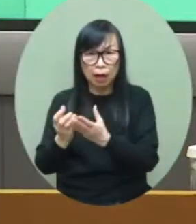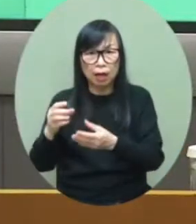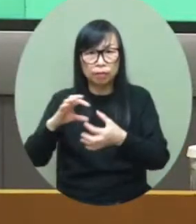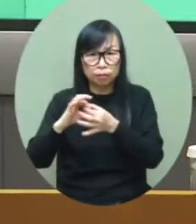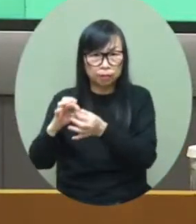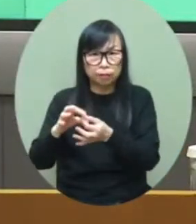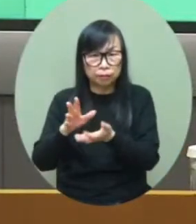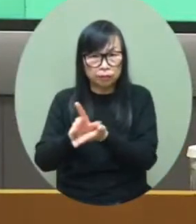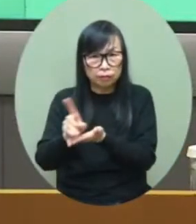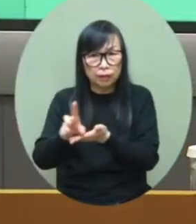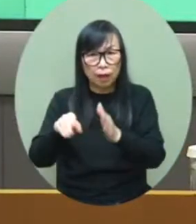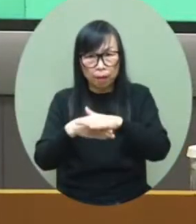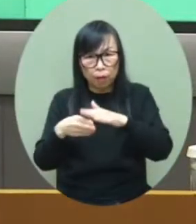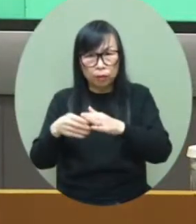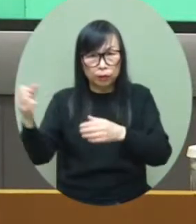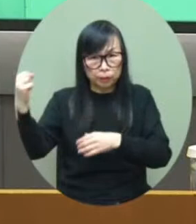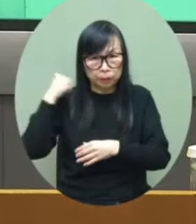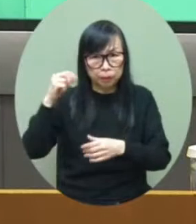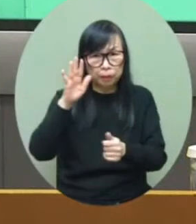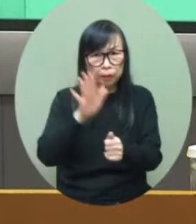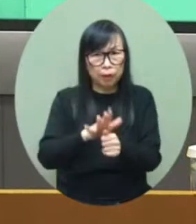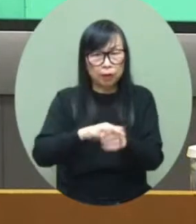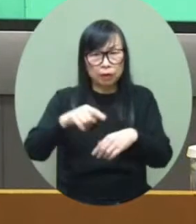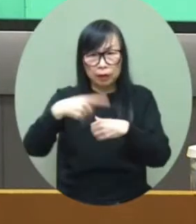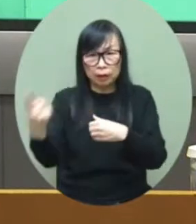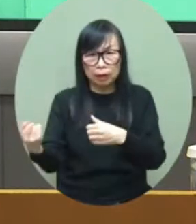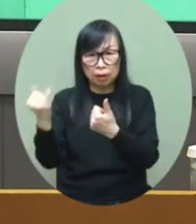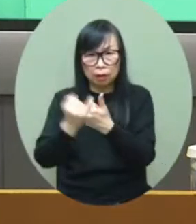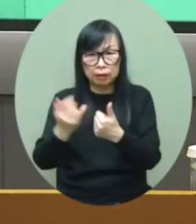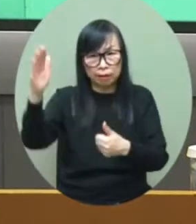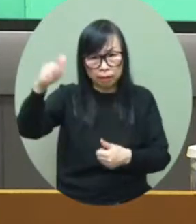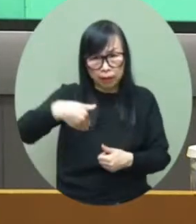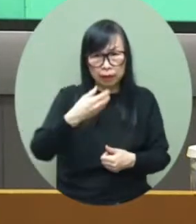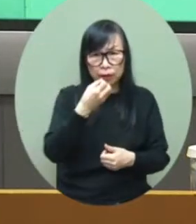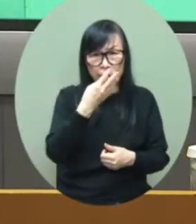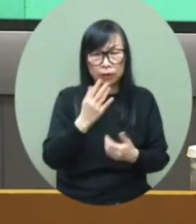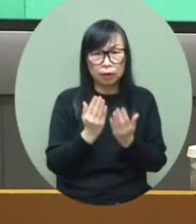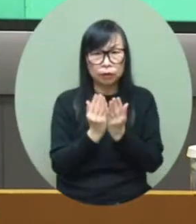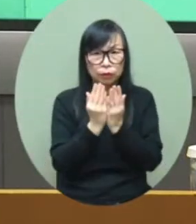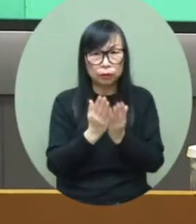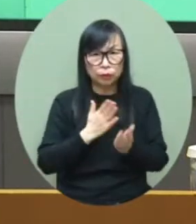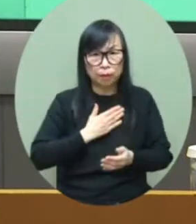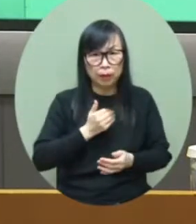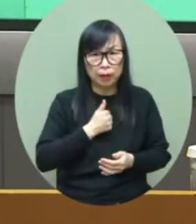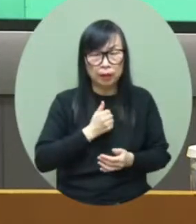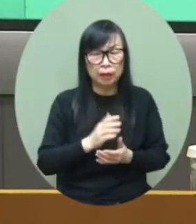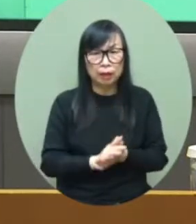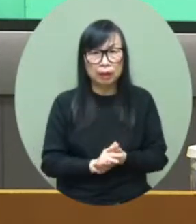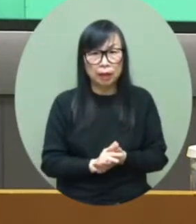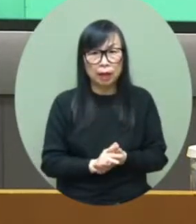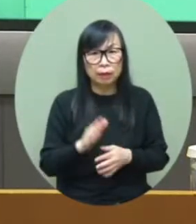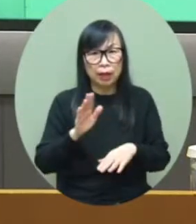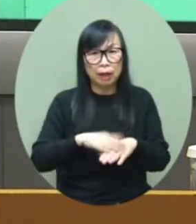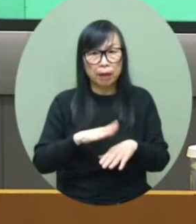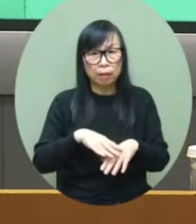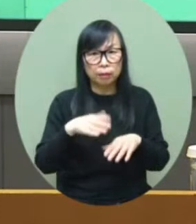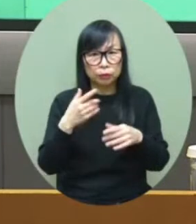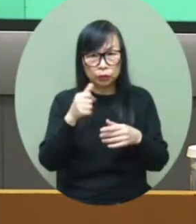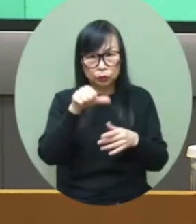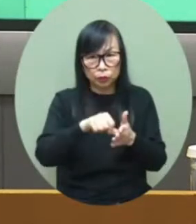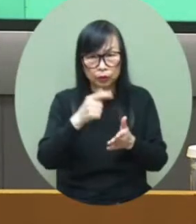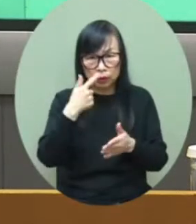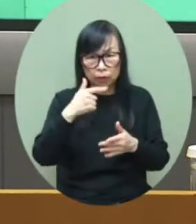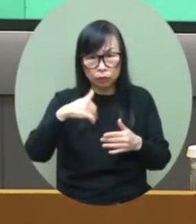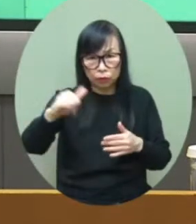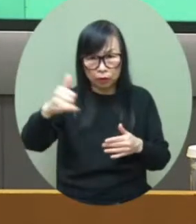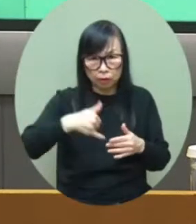close liaison with the education sector. We have been working with other departments to provide facilitation for the return of